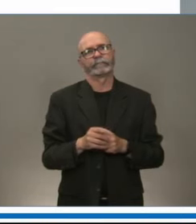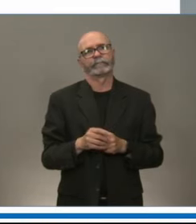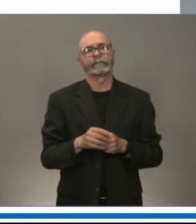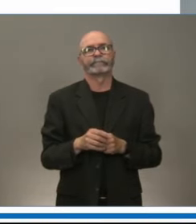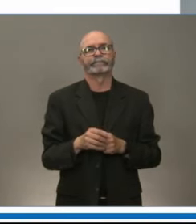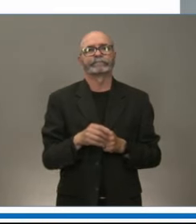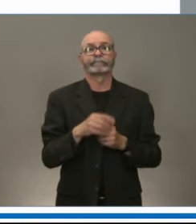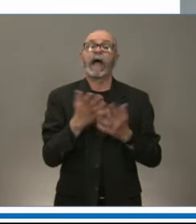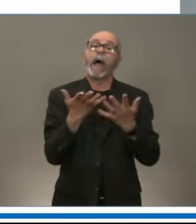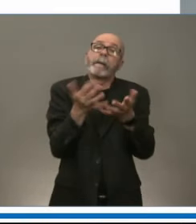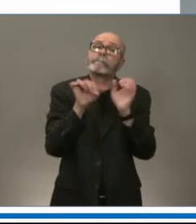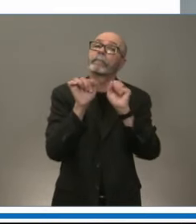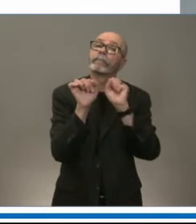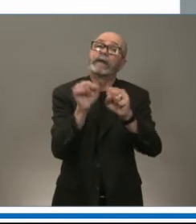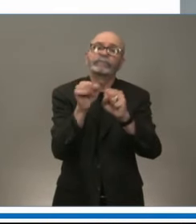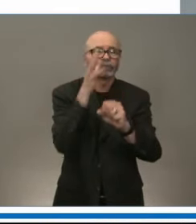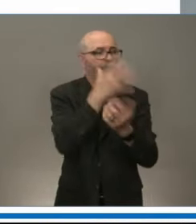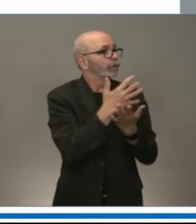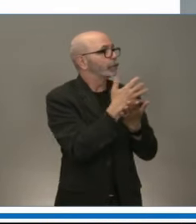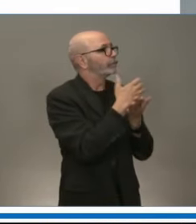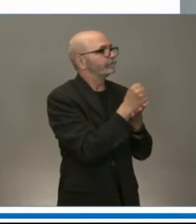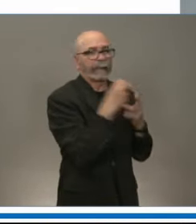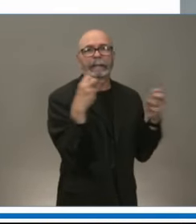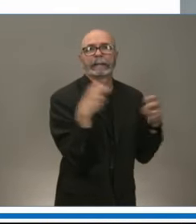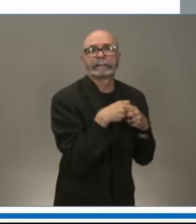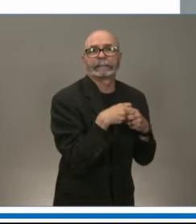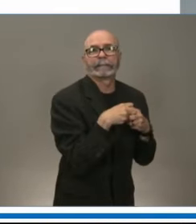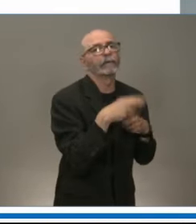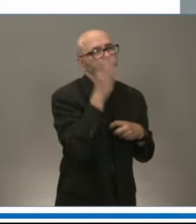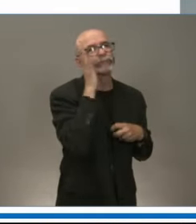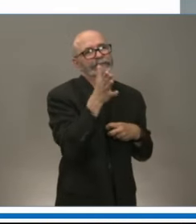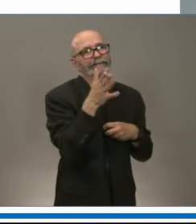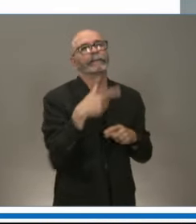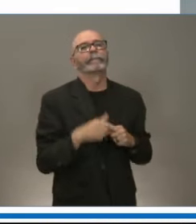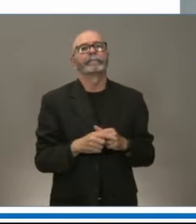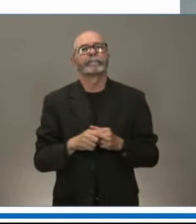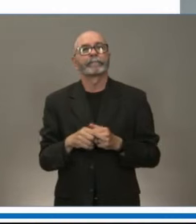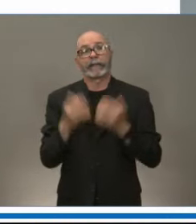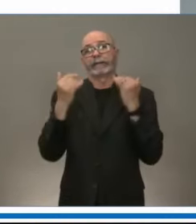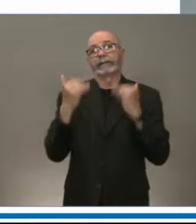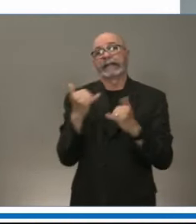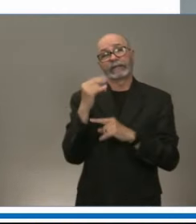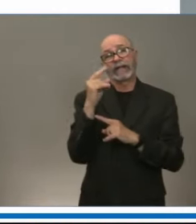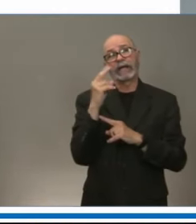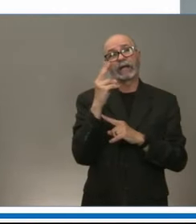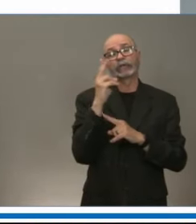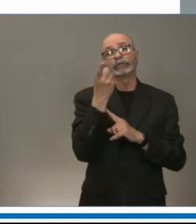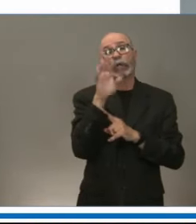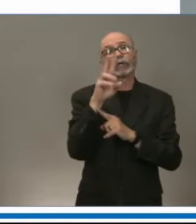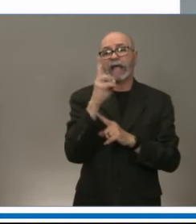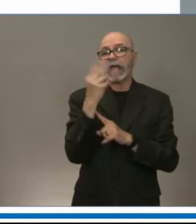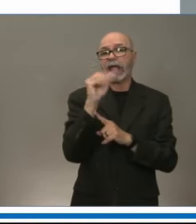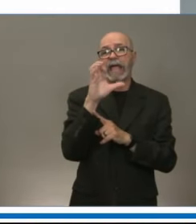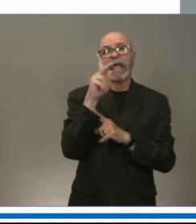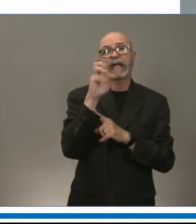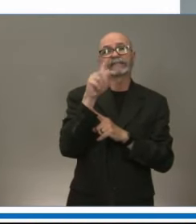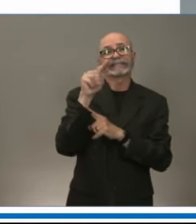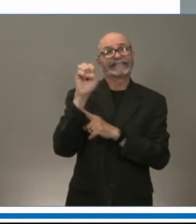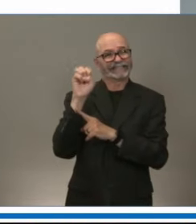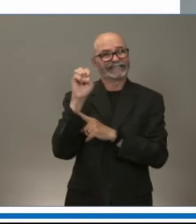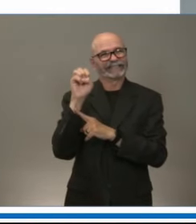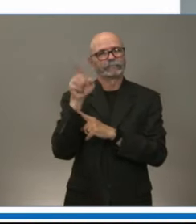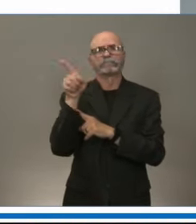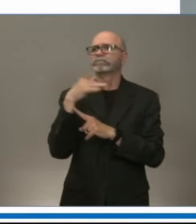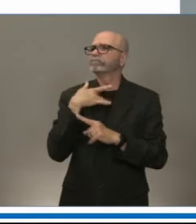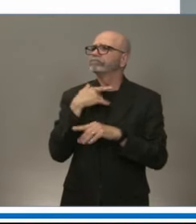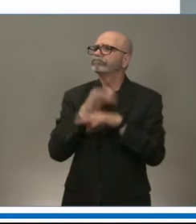in the lab, but right now Dr. Hatchett is very comfortable and is working creatively. There are national initiatives